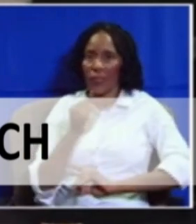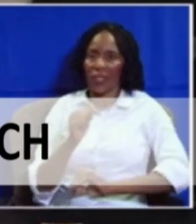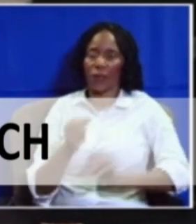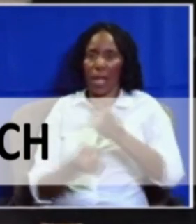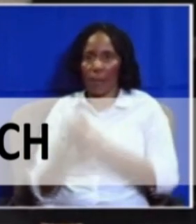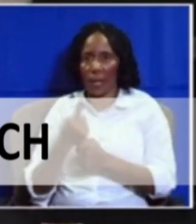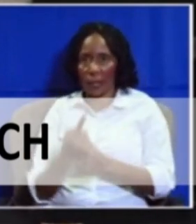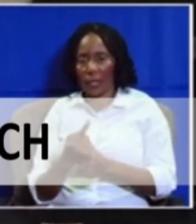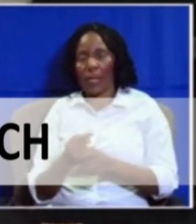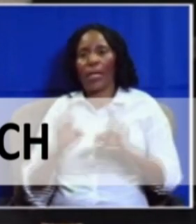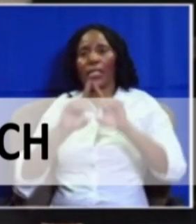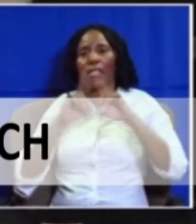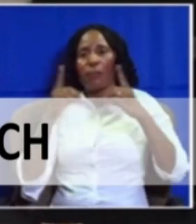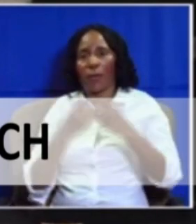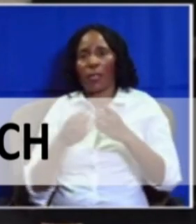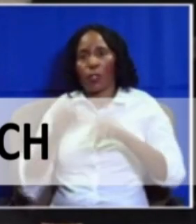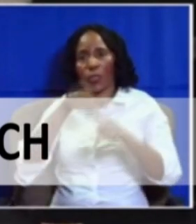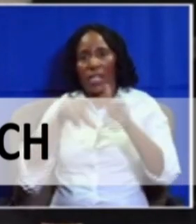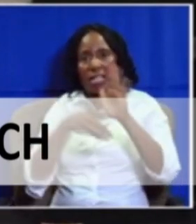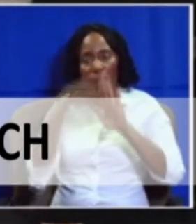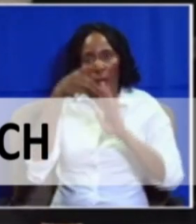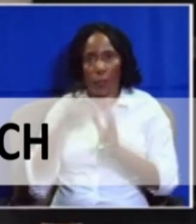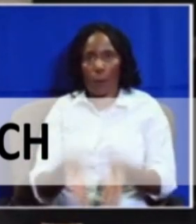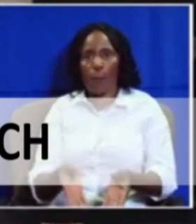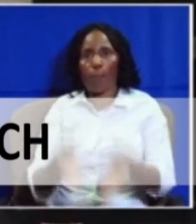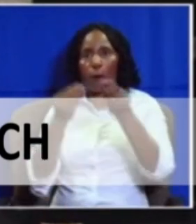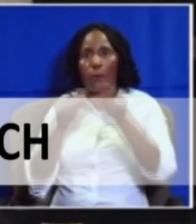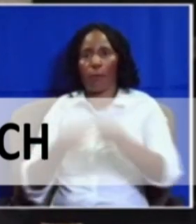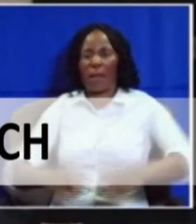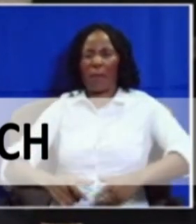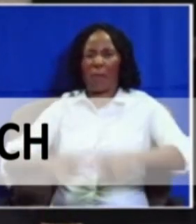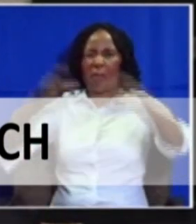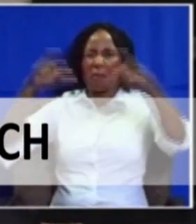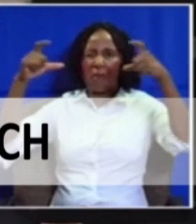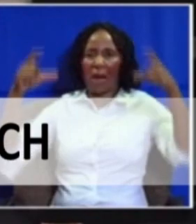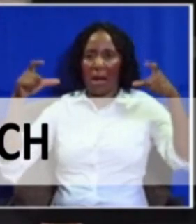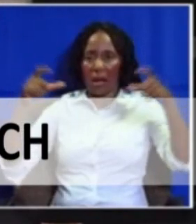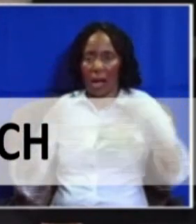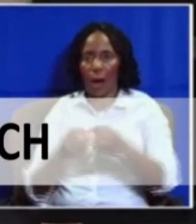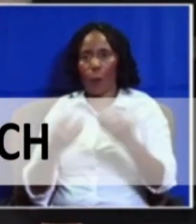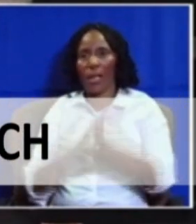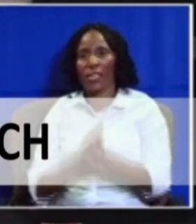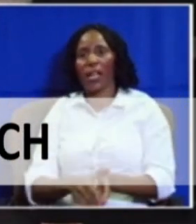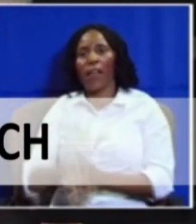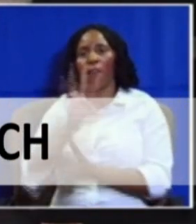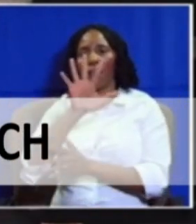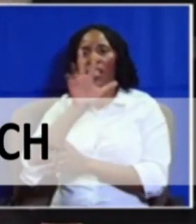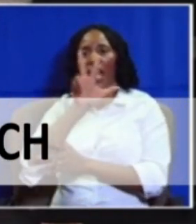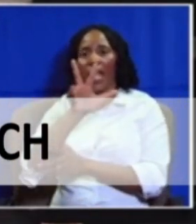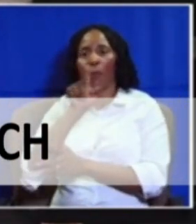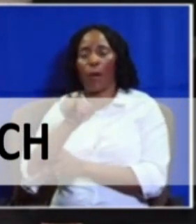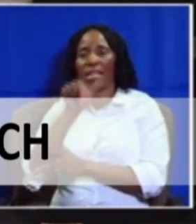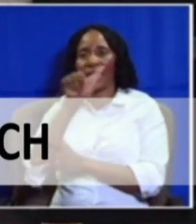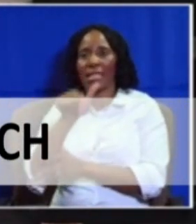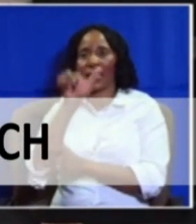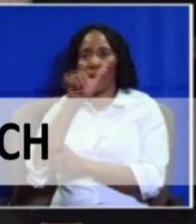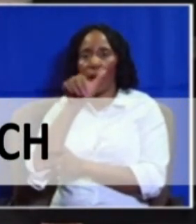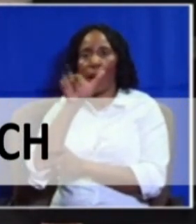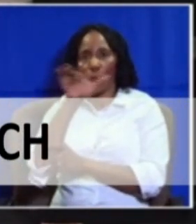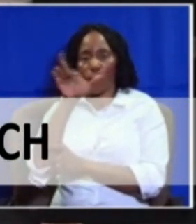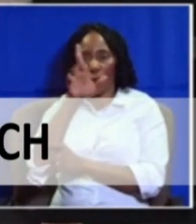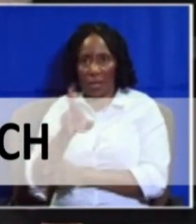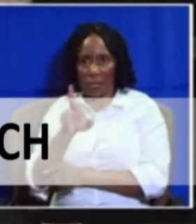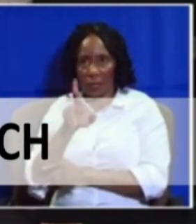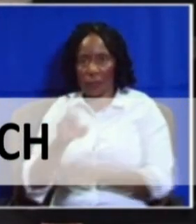Social Development will receive the largest allocation of 58.6 billion over the medium term for the